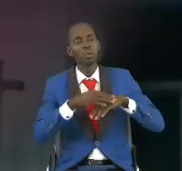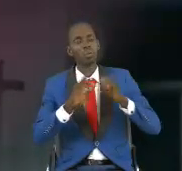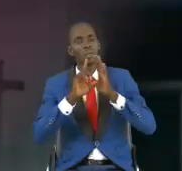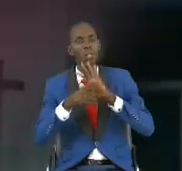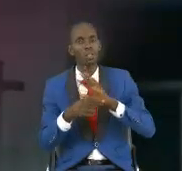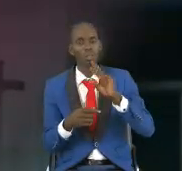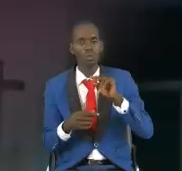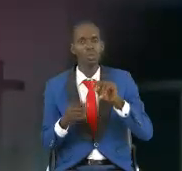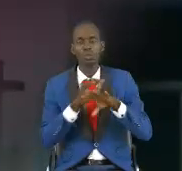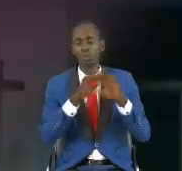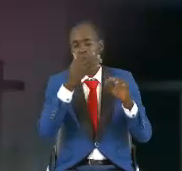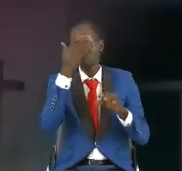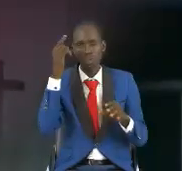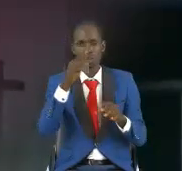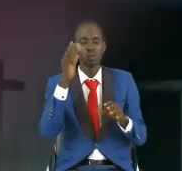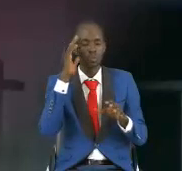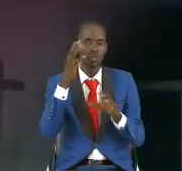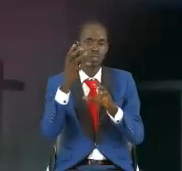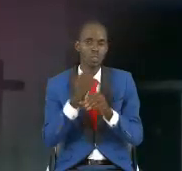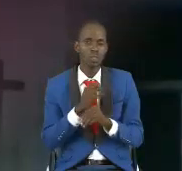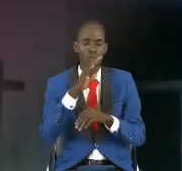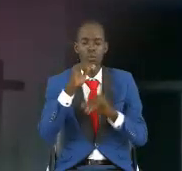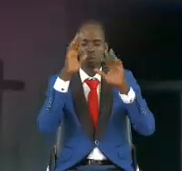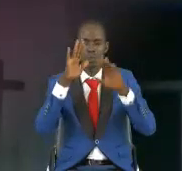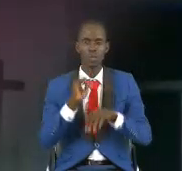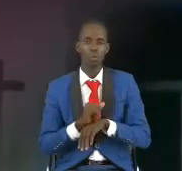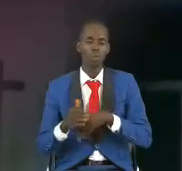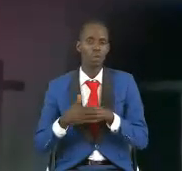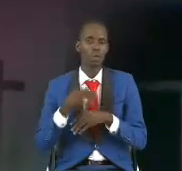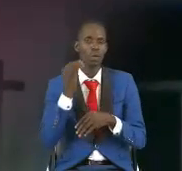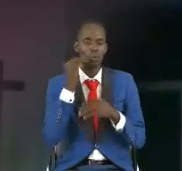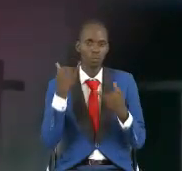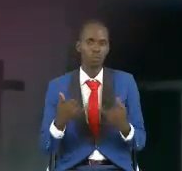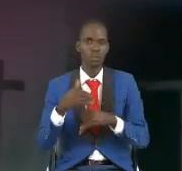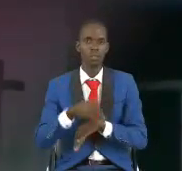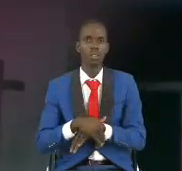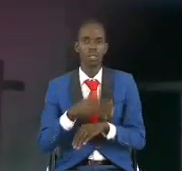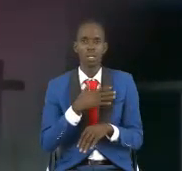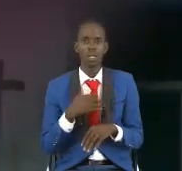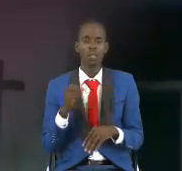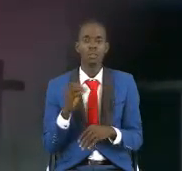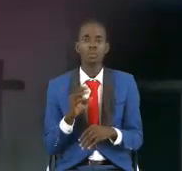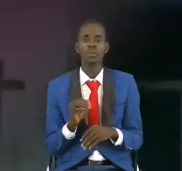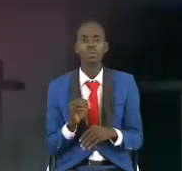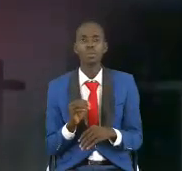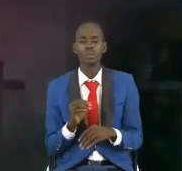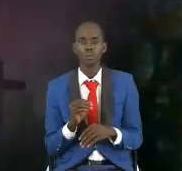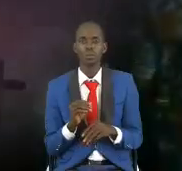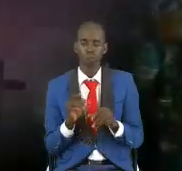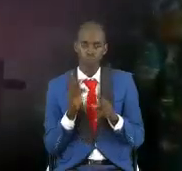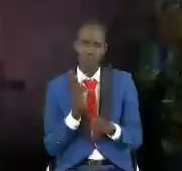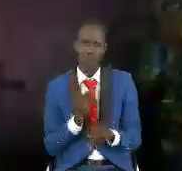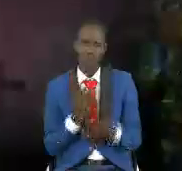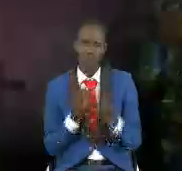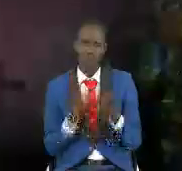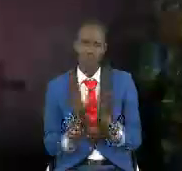carry your miracles back home tonight. And so, be expectant.